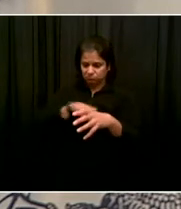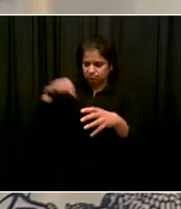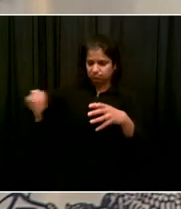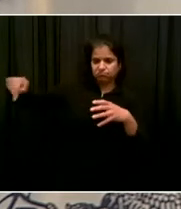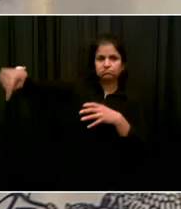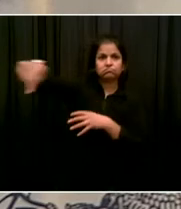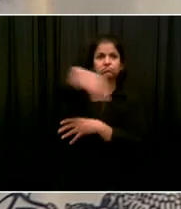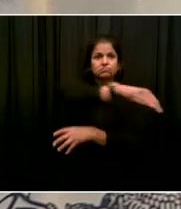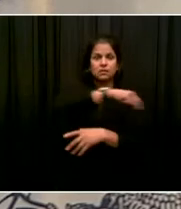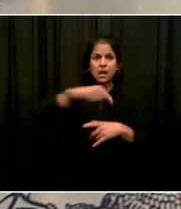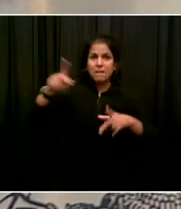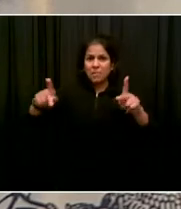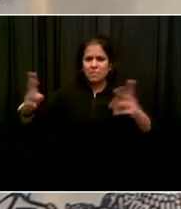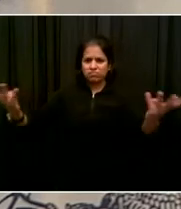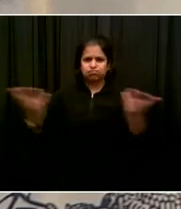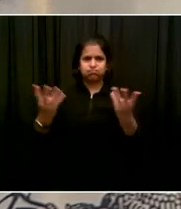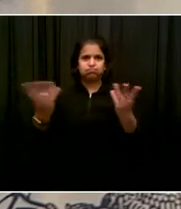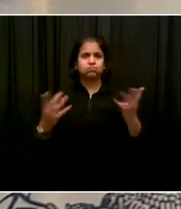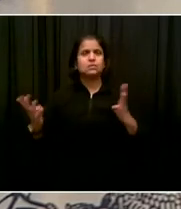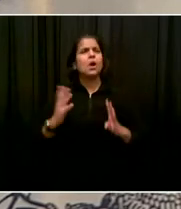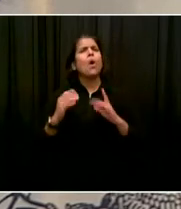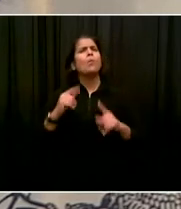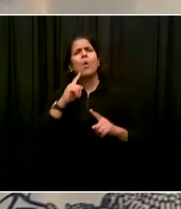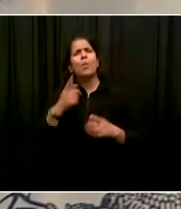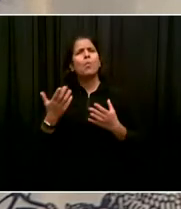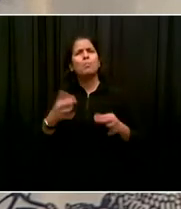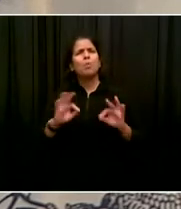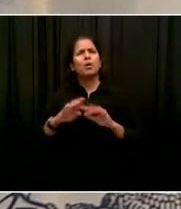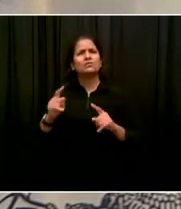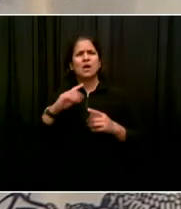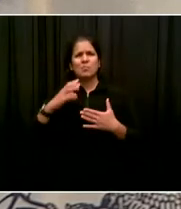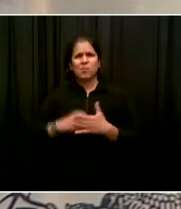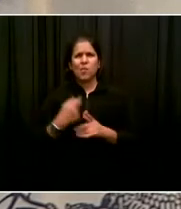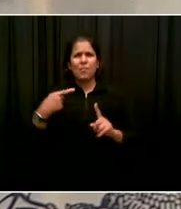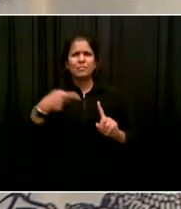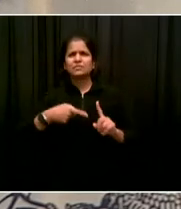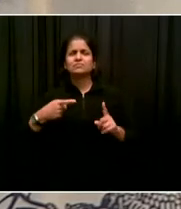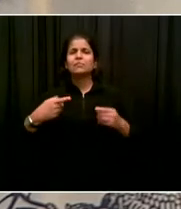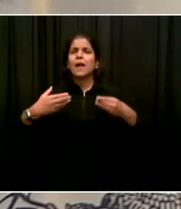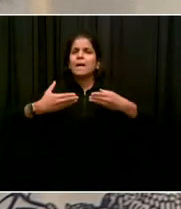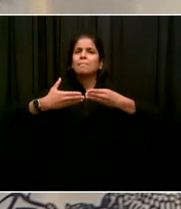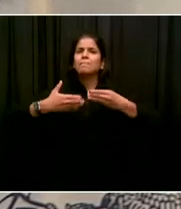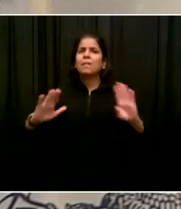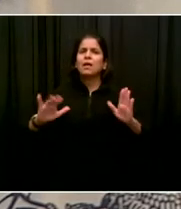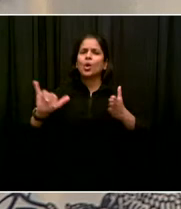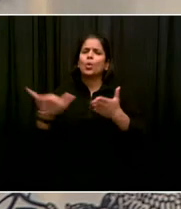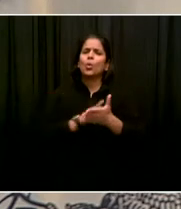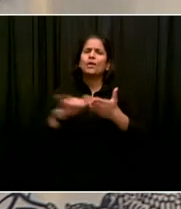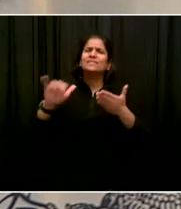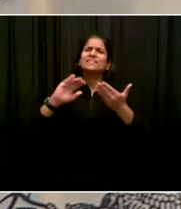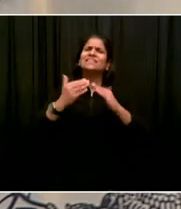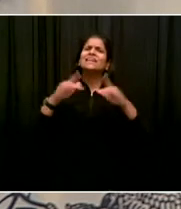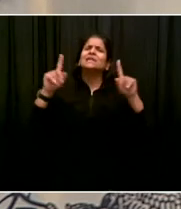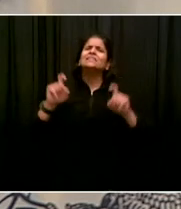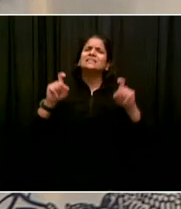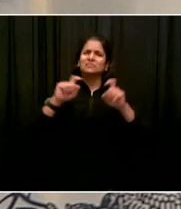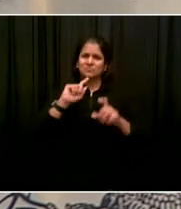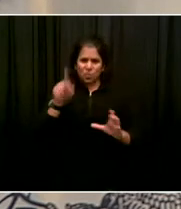who need a test go to the publicly run sites, but for this vast swath of Brooklyn, just to use it as an example, it's hugely inconvenient.